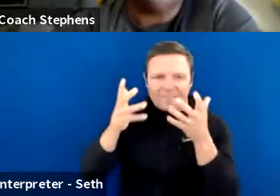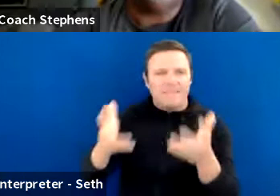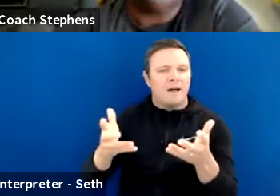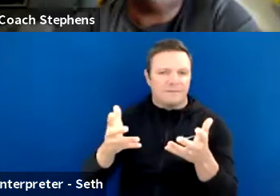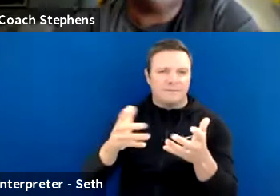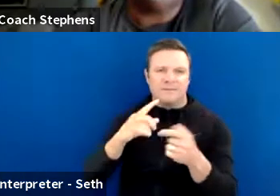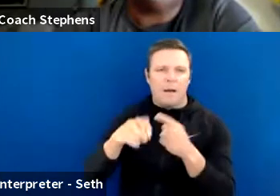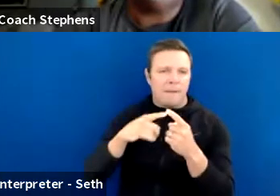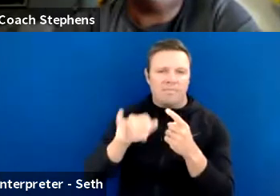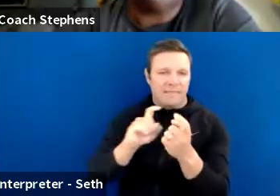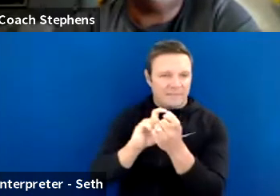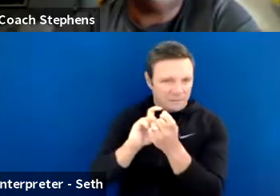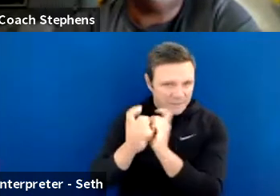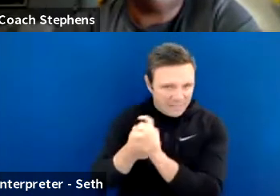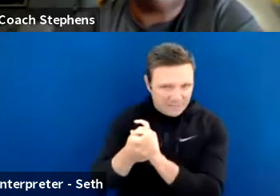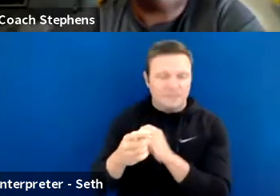want to give